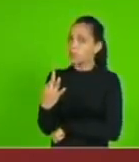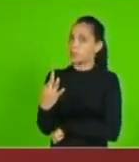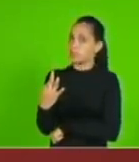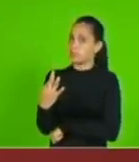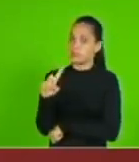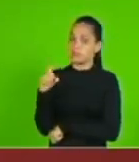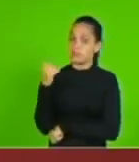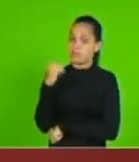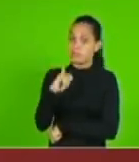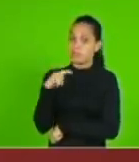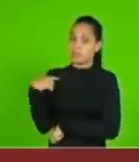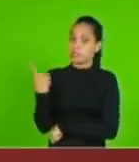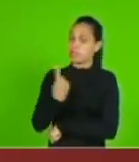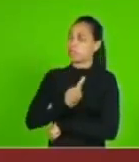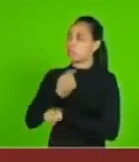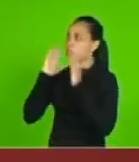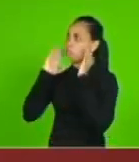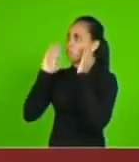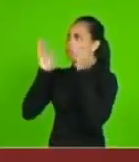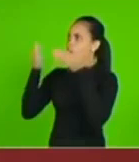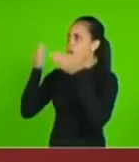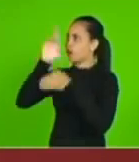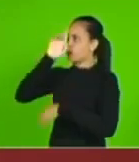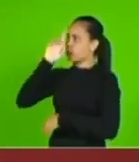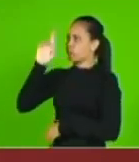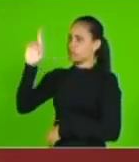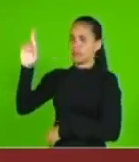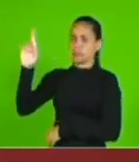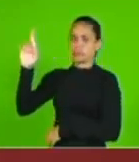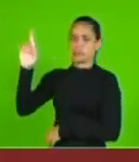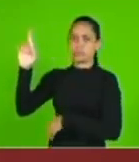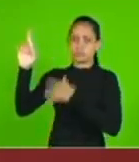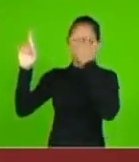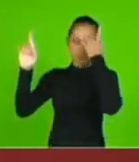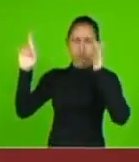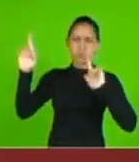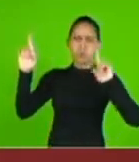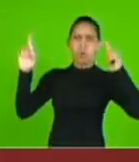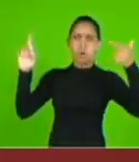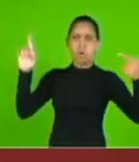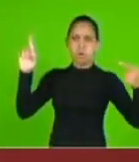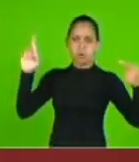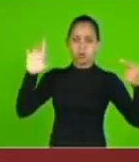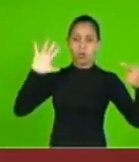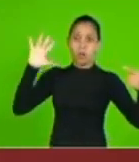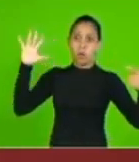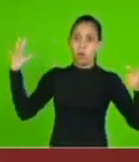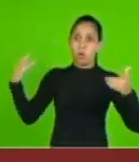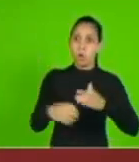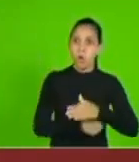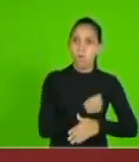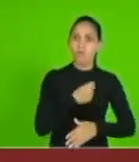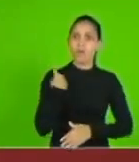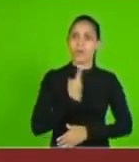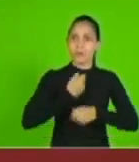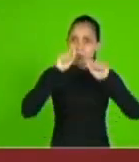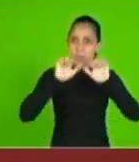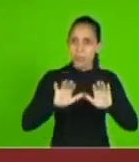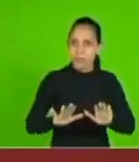victory. If we remain with our eyes pointed to the Lord, no one will be able to steal our